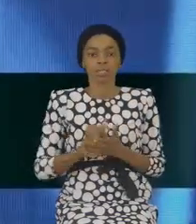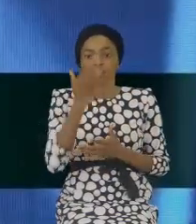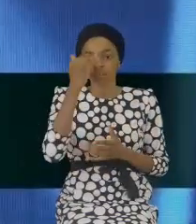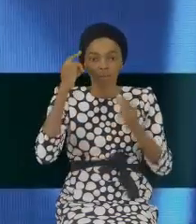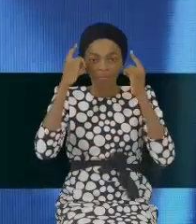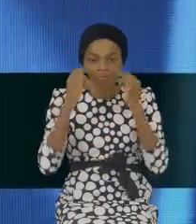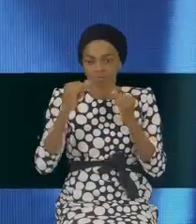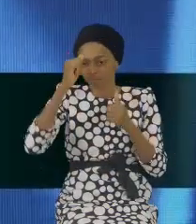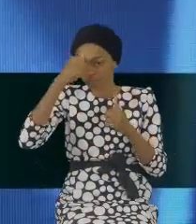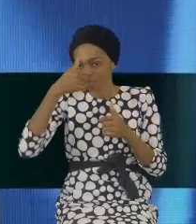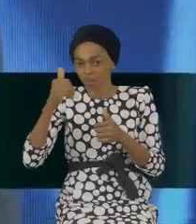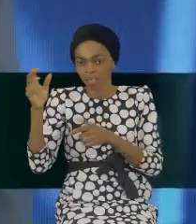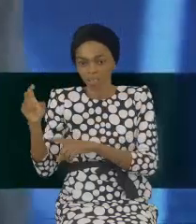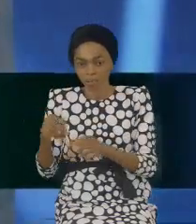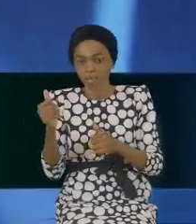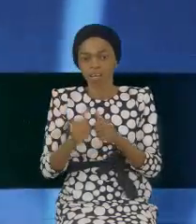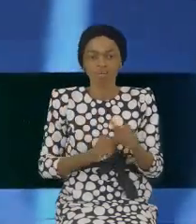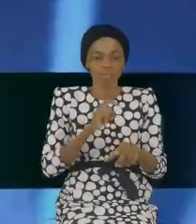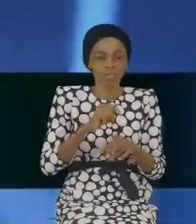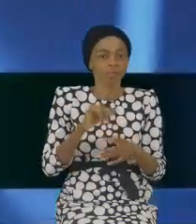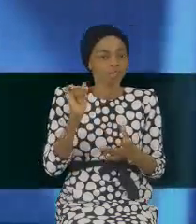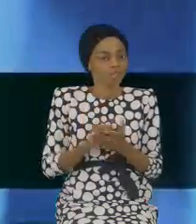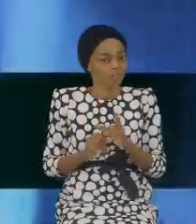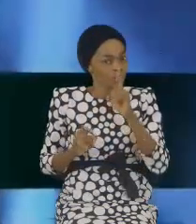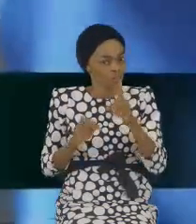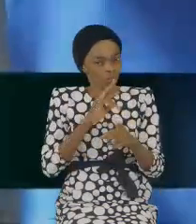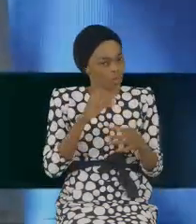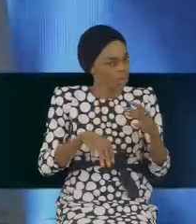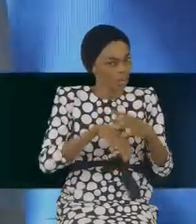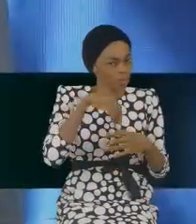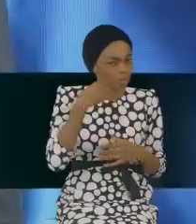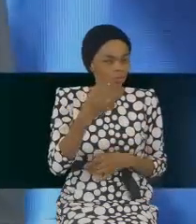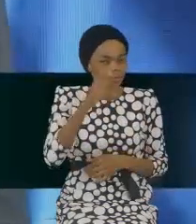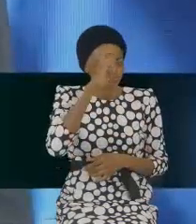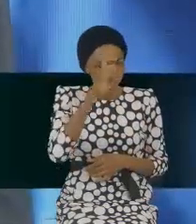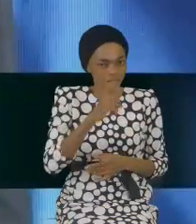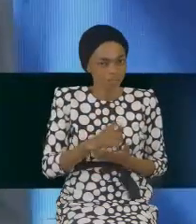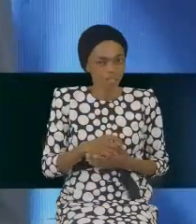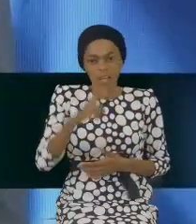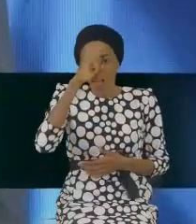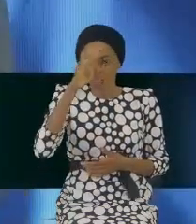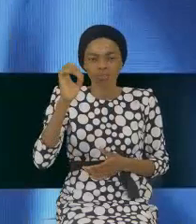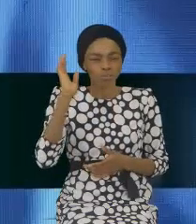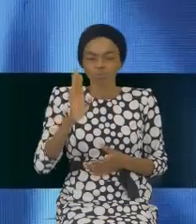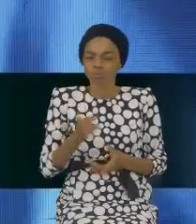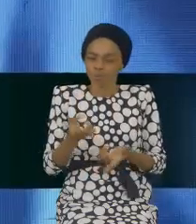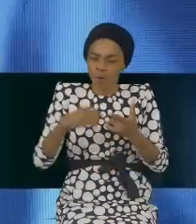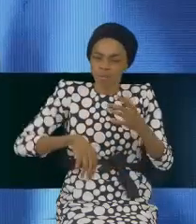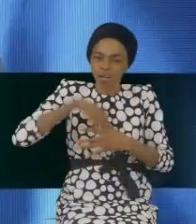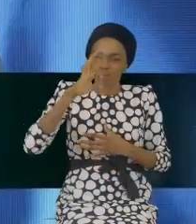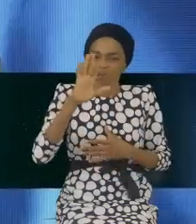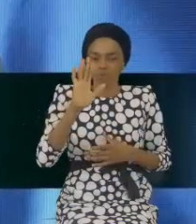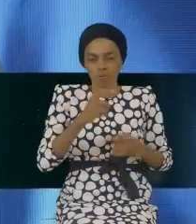reminded them every time that you are out of Egypt, Egypt shall be out of you,